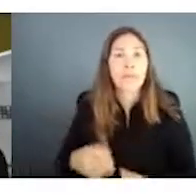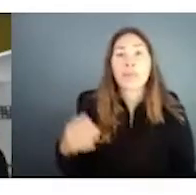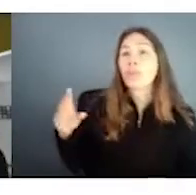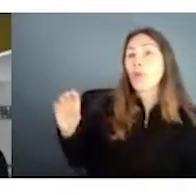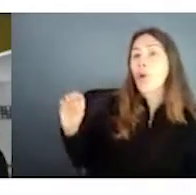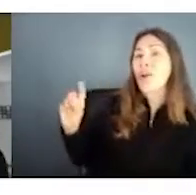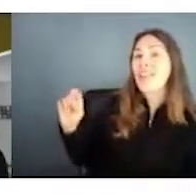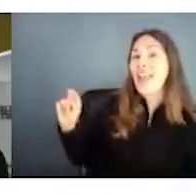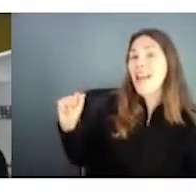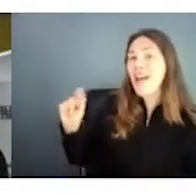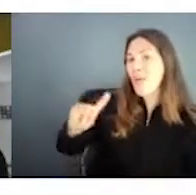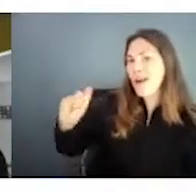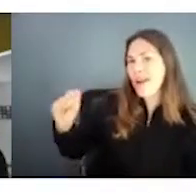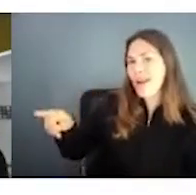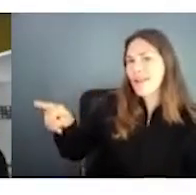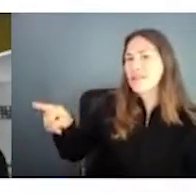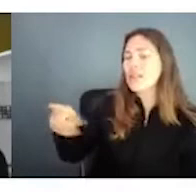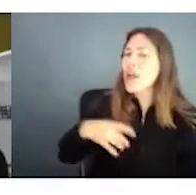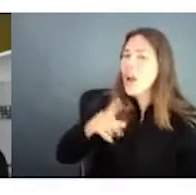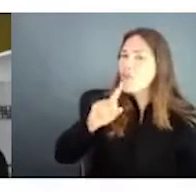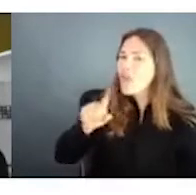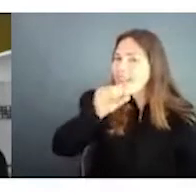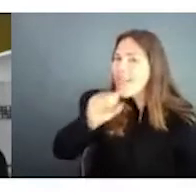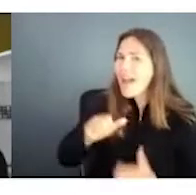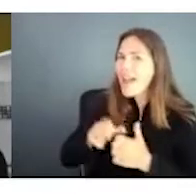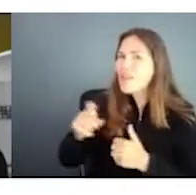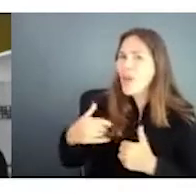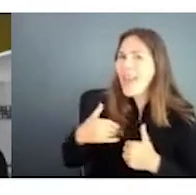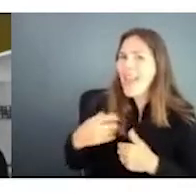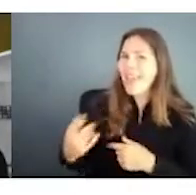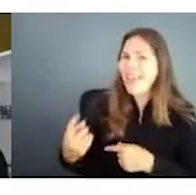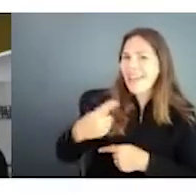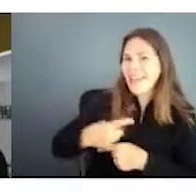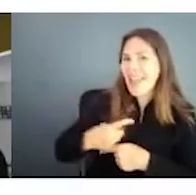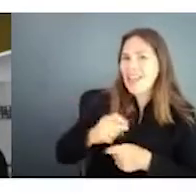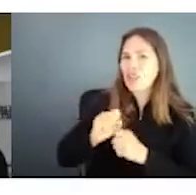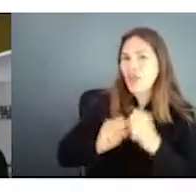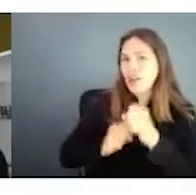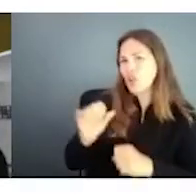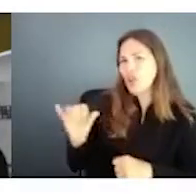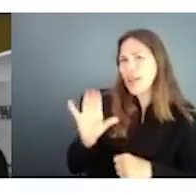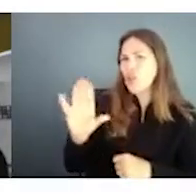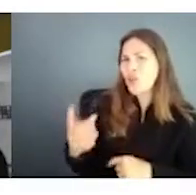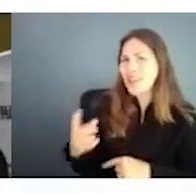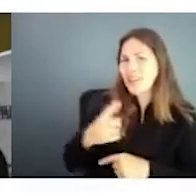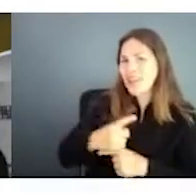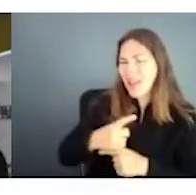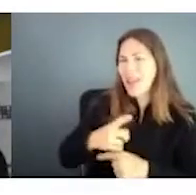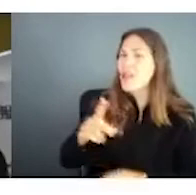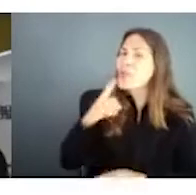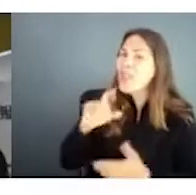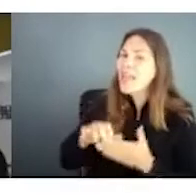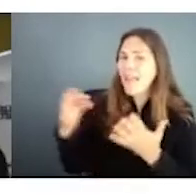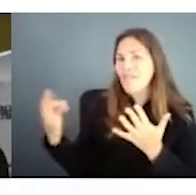I wanted to ask you a quick question. I really loved how you had your days kind of structured like. So you were saying that on